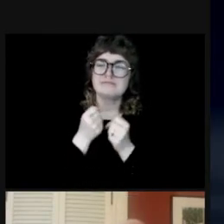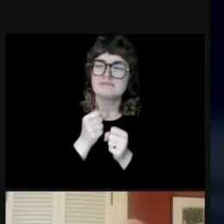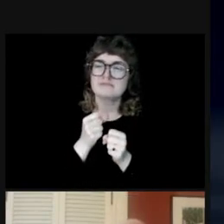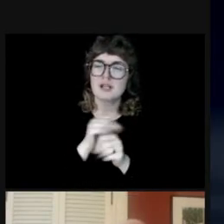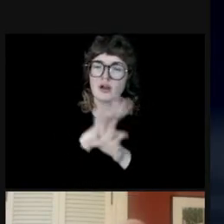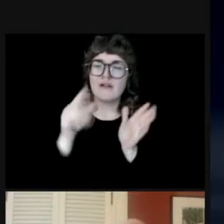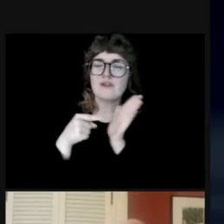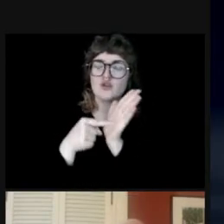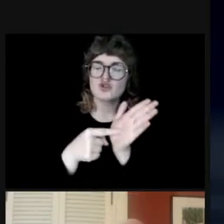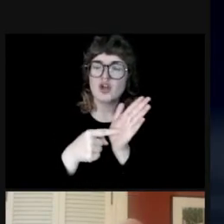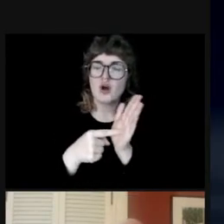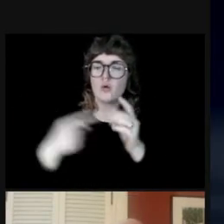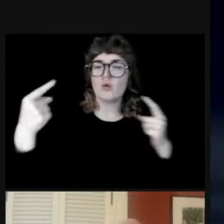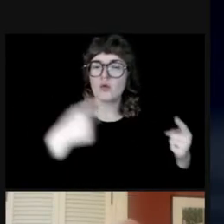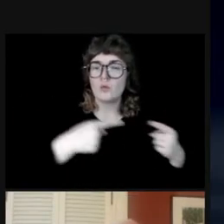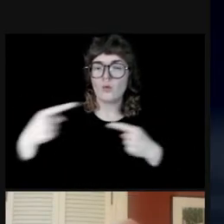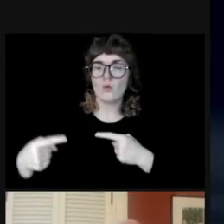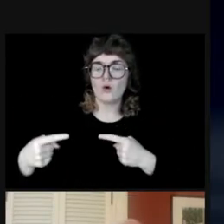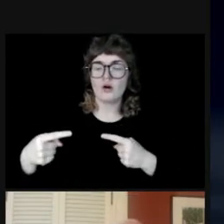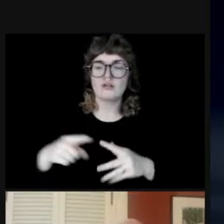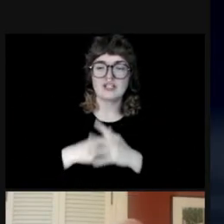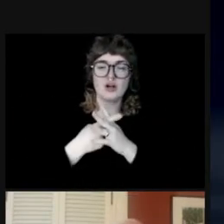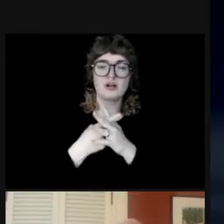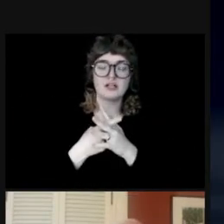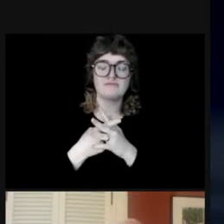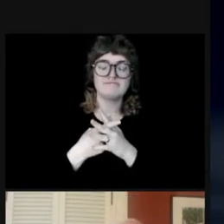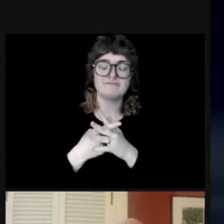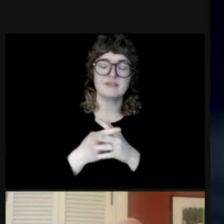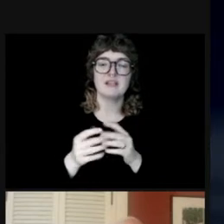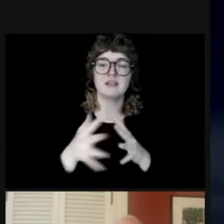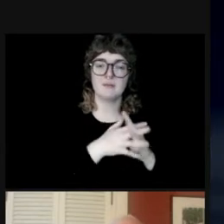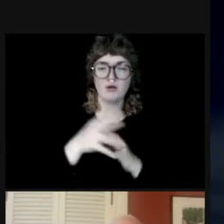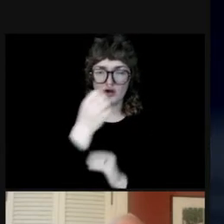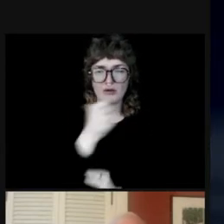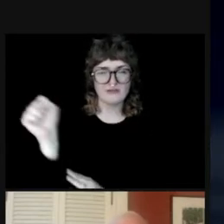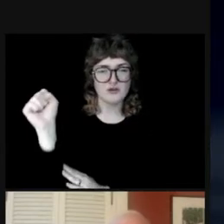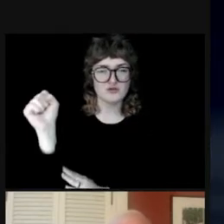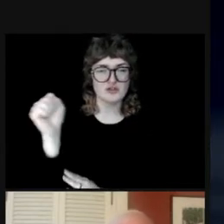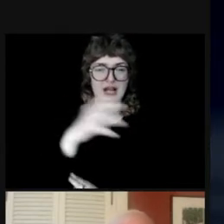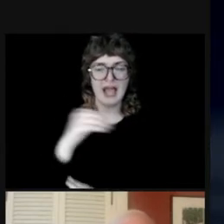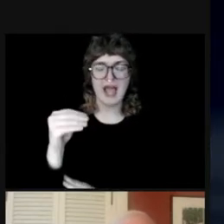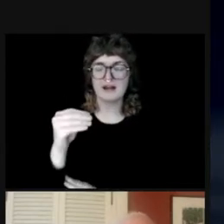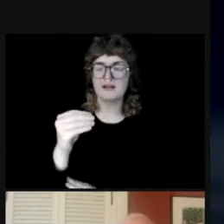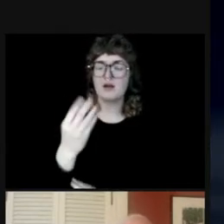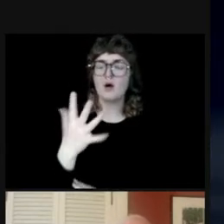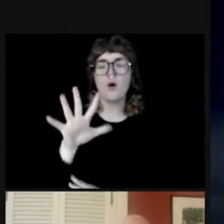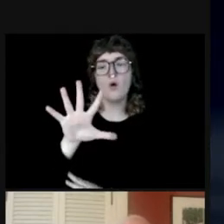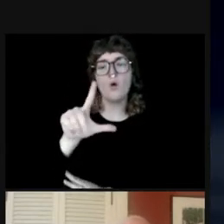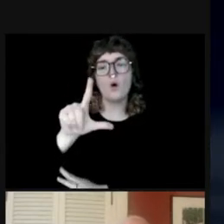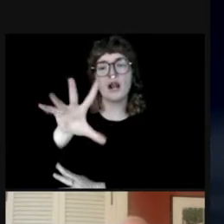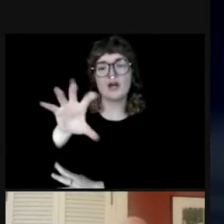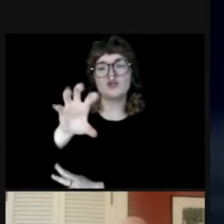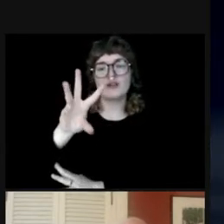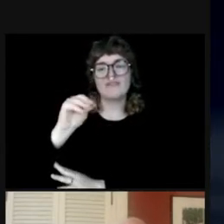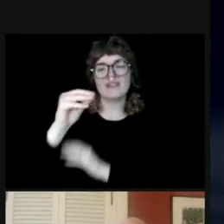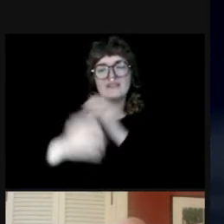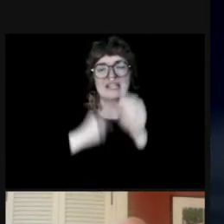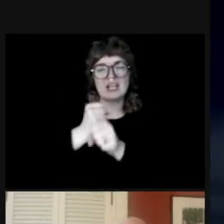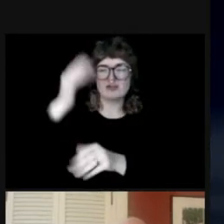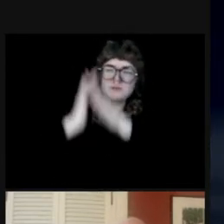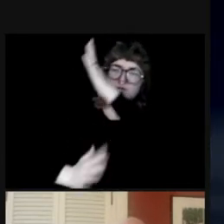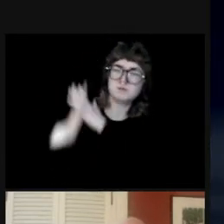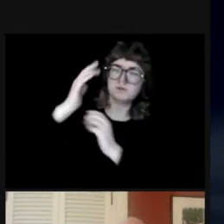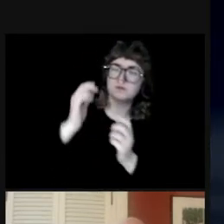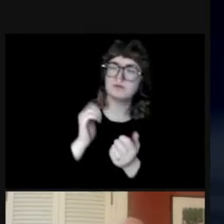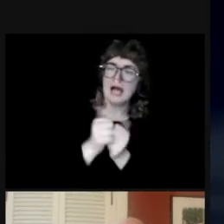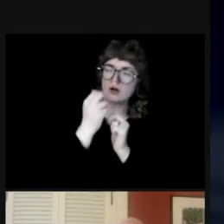take a new look at the whole of the past 250 years? Most important of all, how